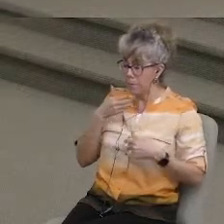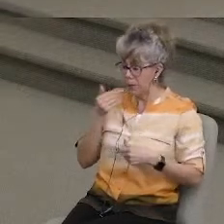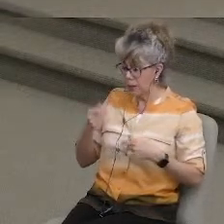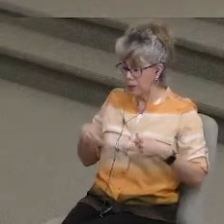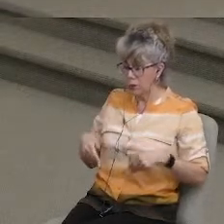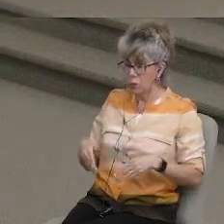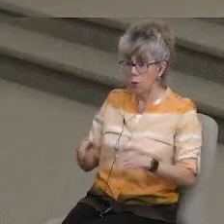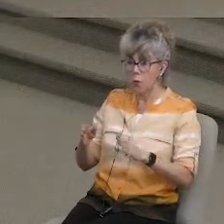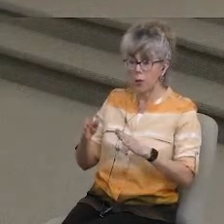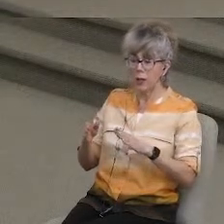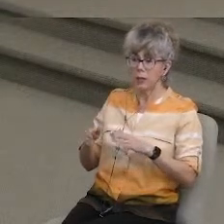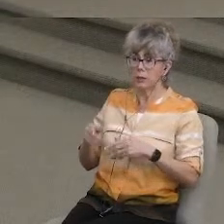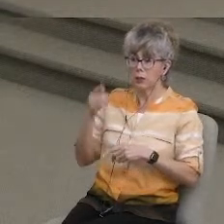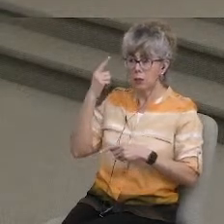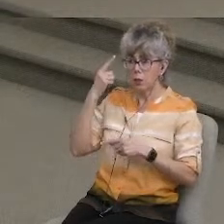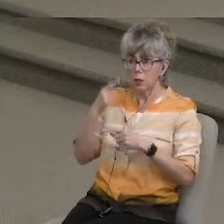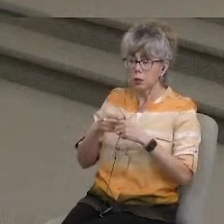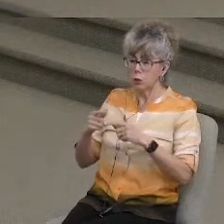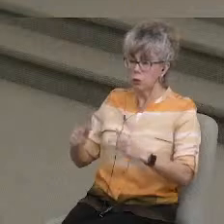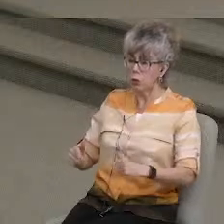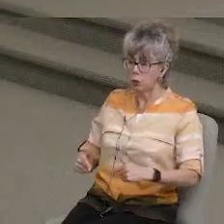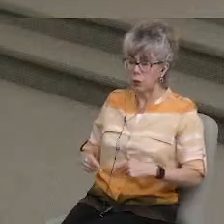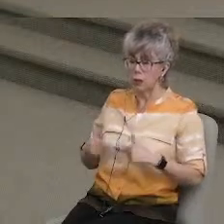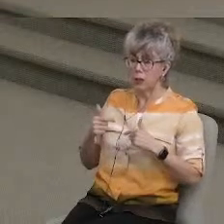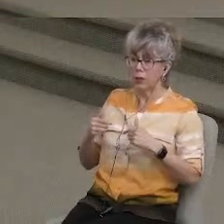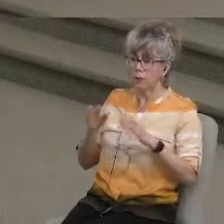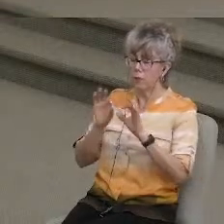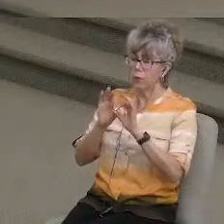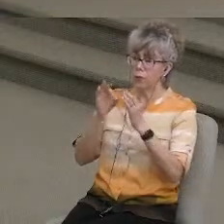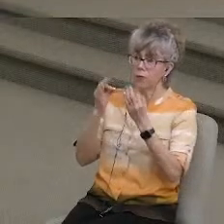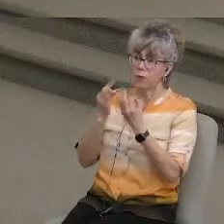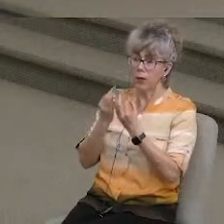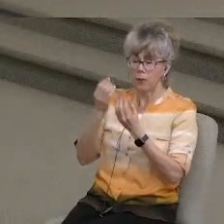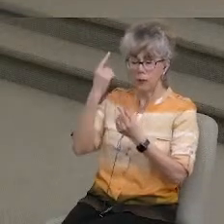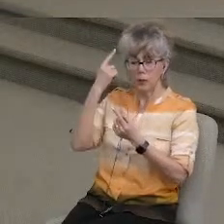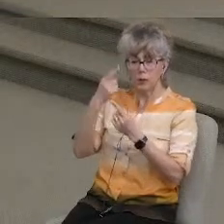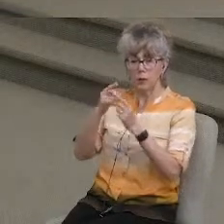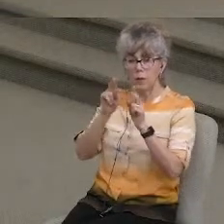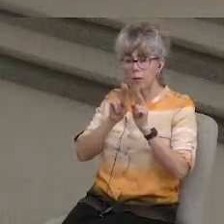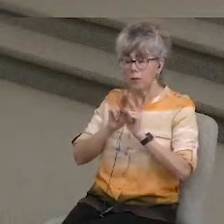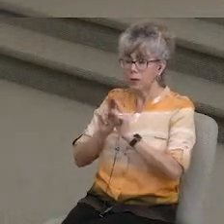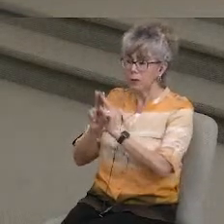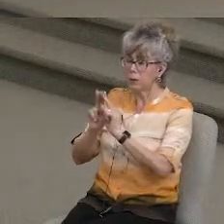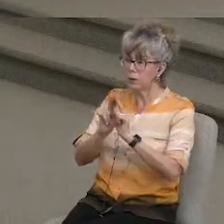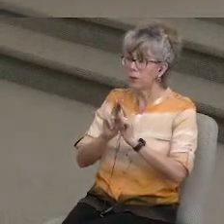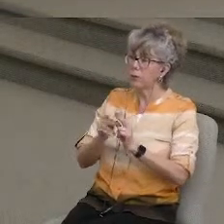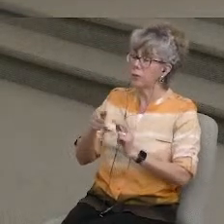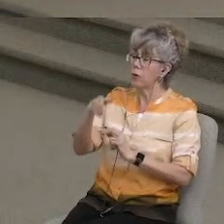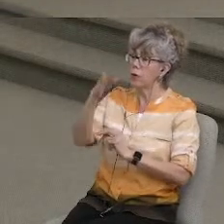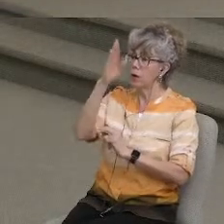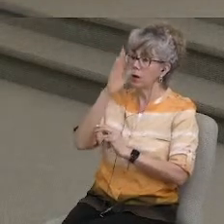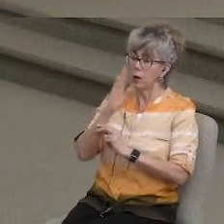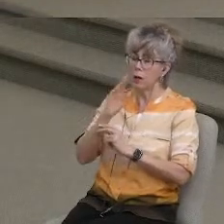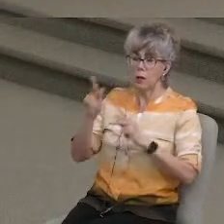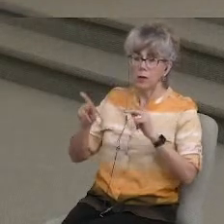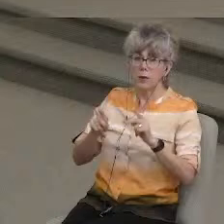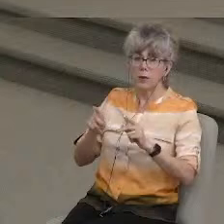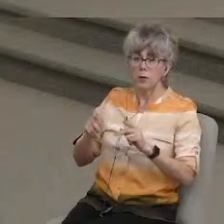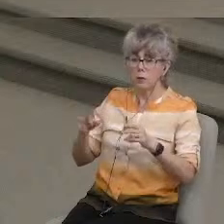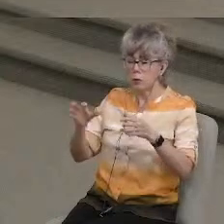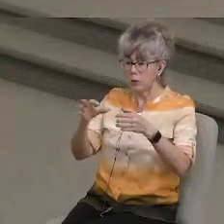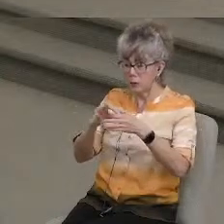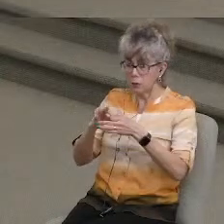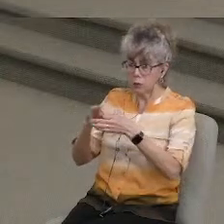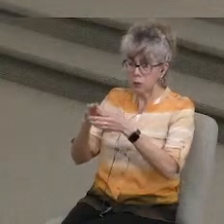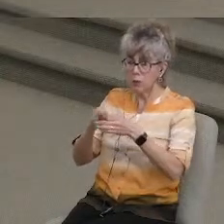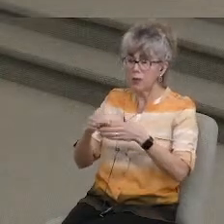for a church to interact with one another, the best way for families to have unity, the best way for God's people to get along is this.